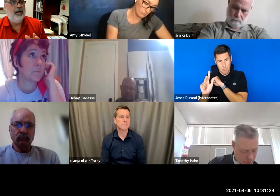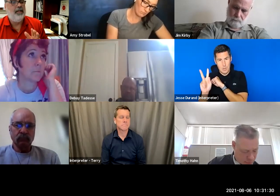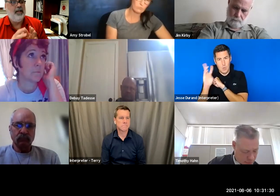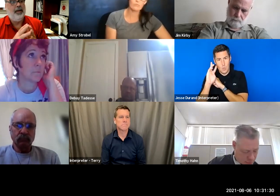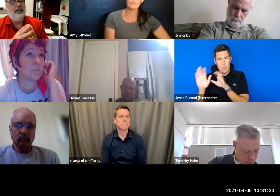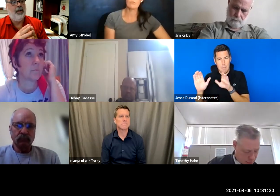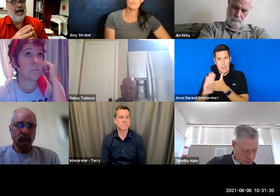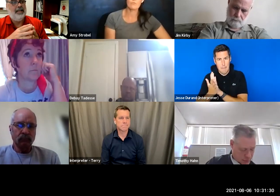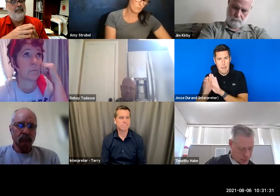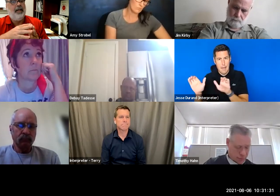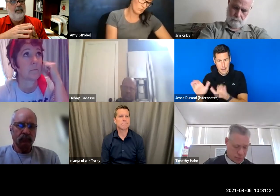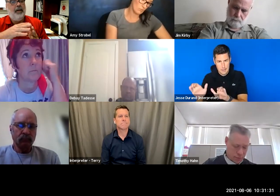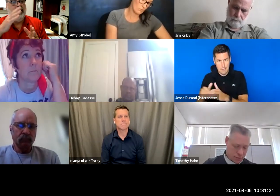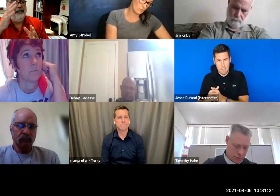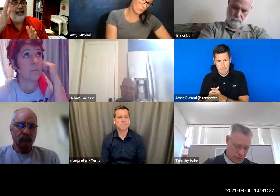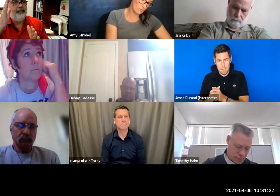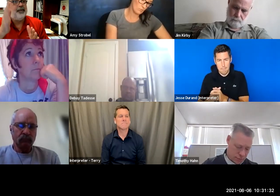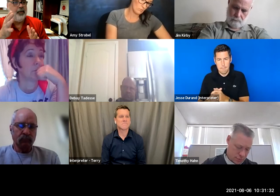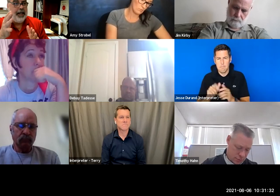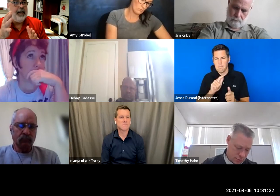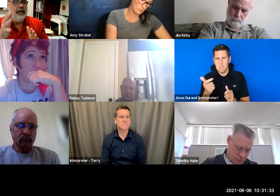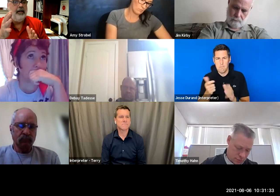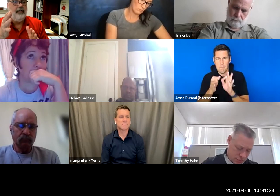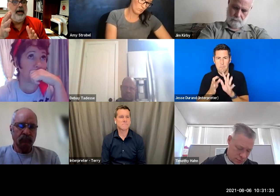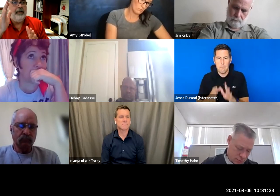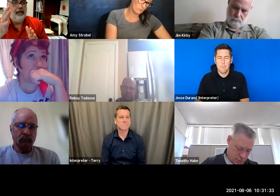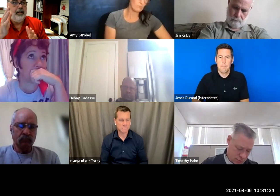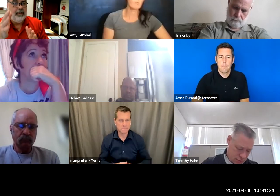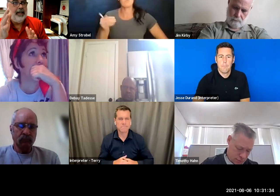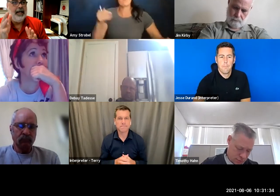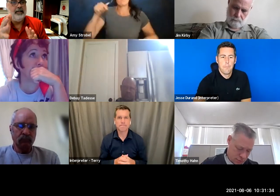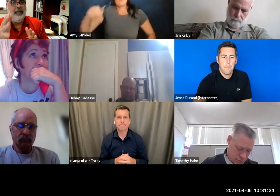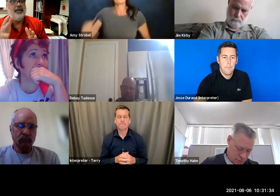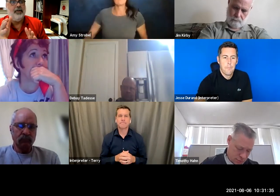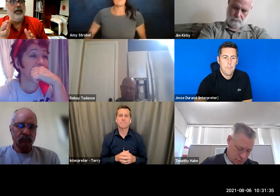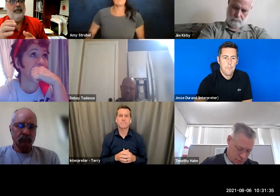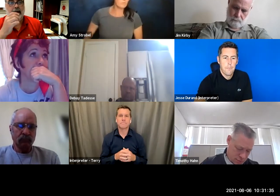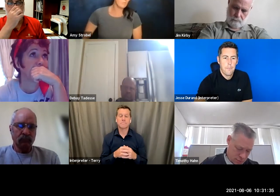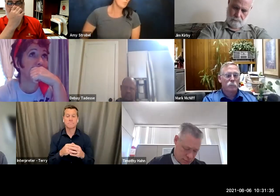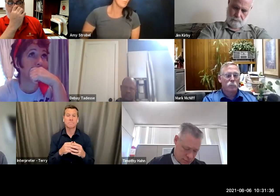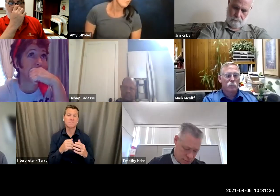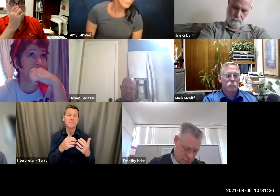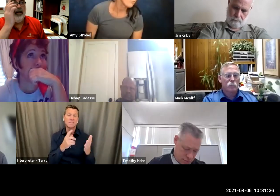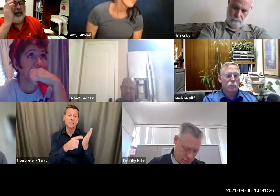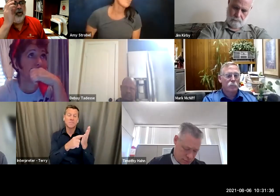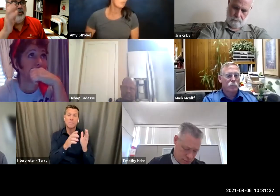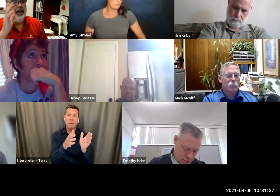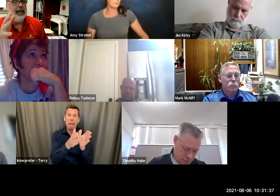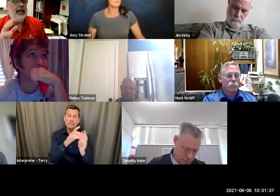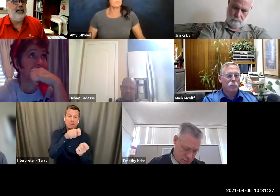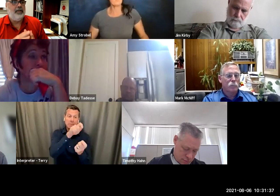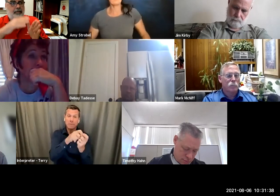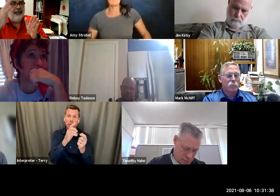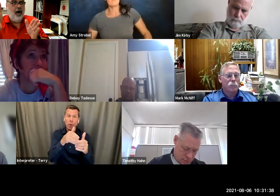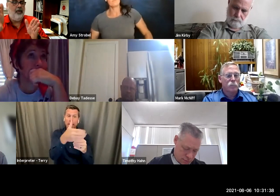occupational programs, they typically will ask that it become effective spring, right? The next semester kind of thing. But